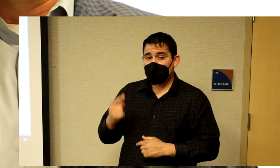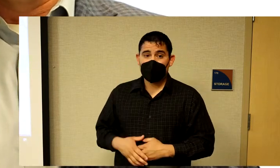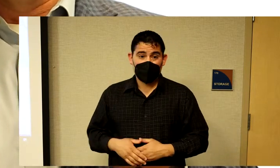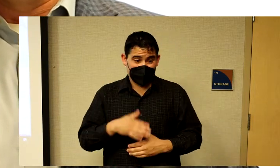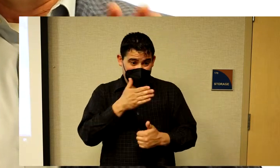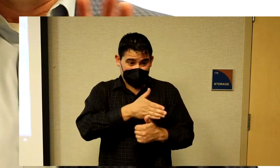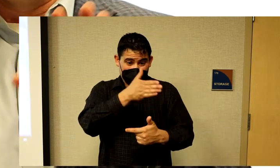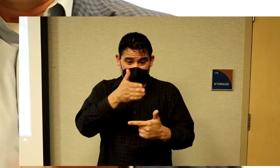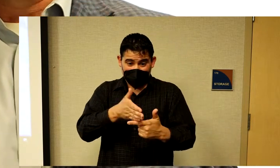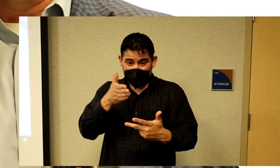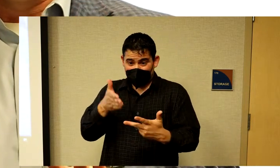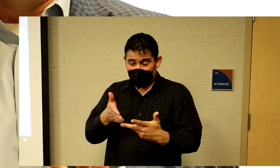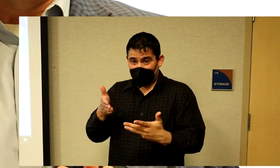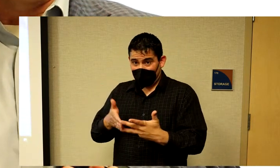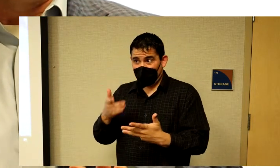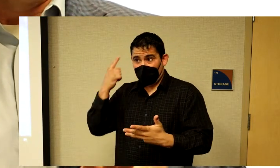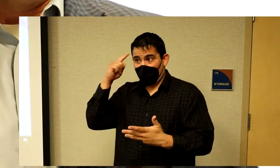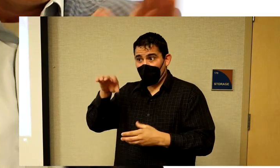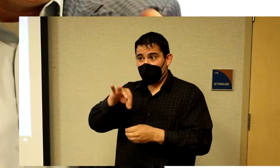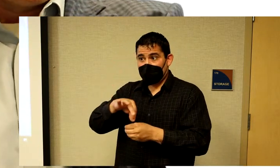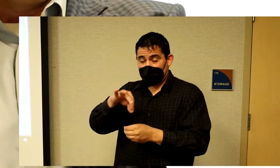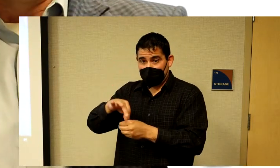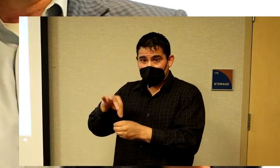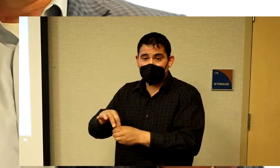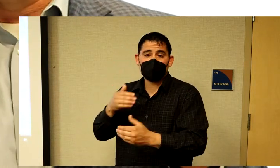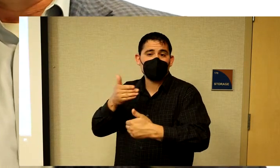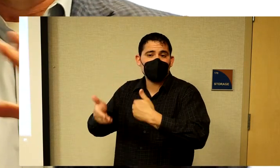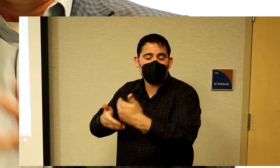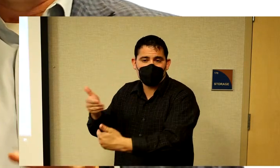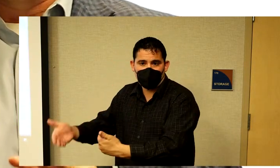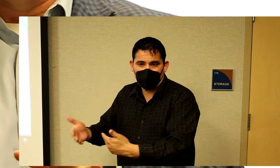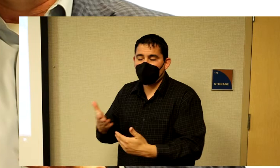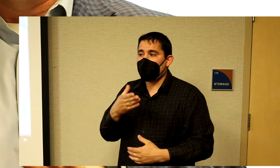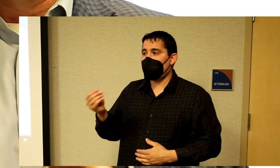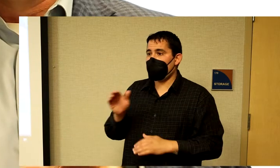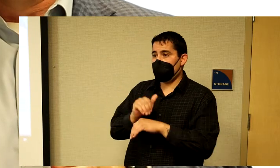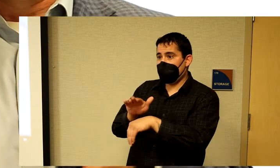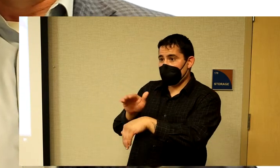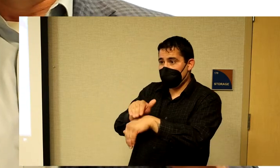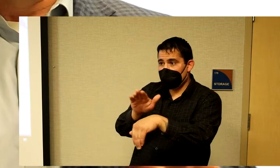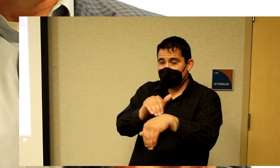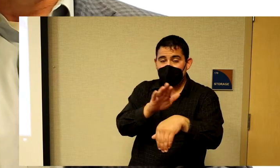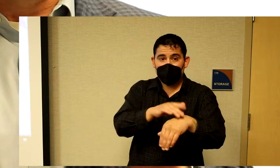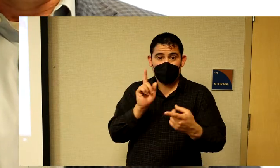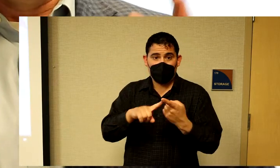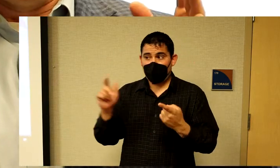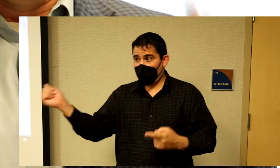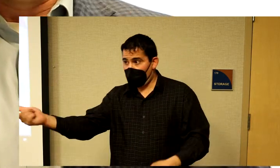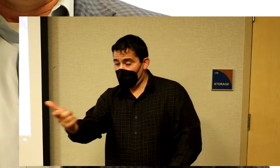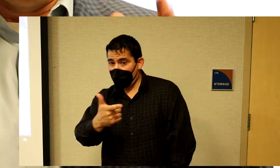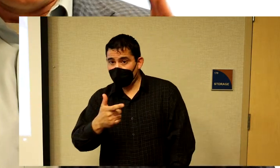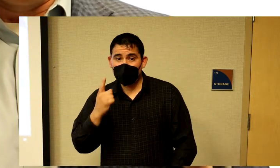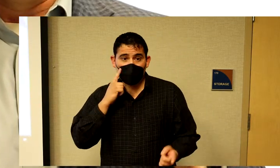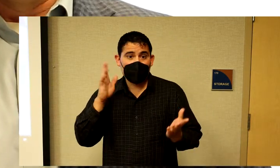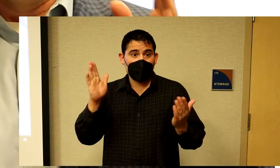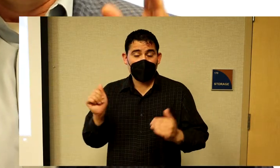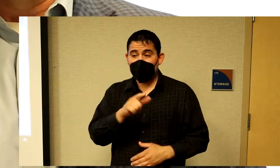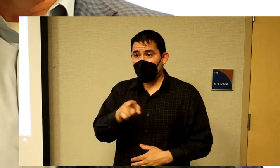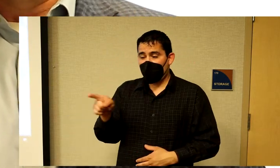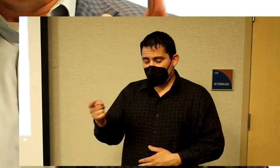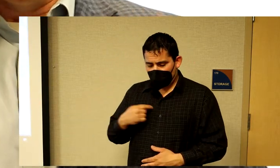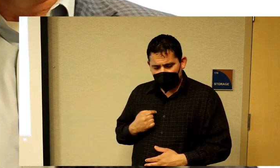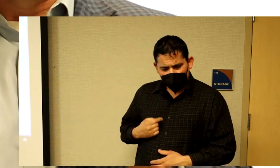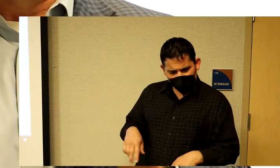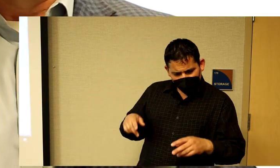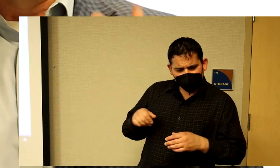elections. So if you take a look, we'll be sending the information. I'll be sending it to Cindy to forward it to you all. I hope you'll take some time to think then, okay,